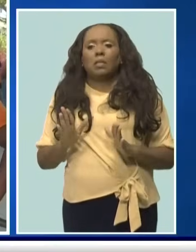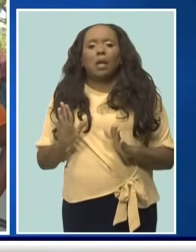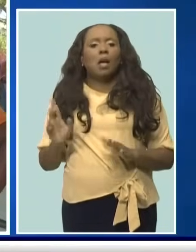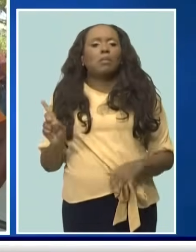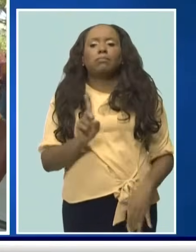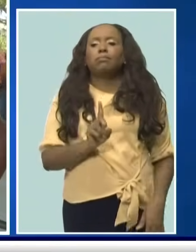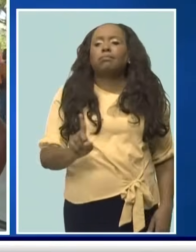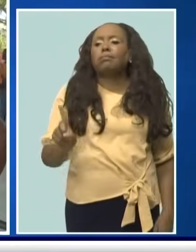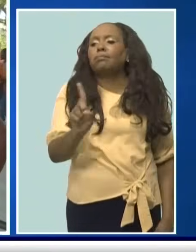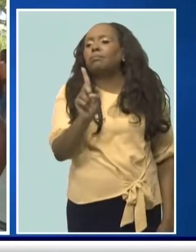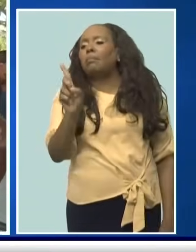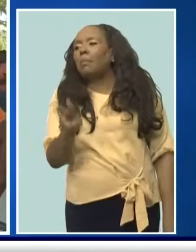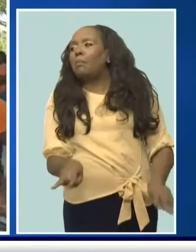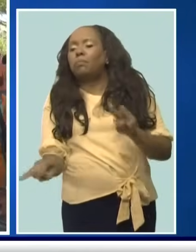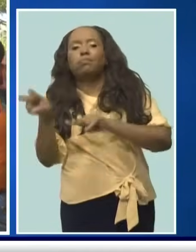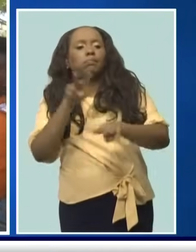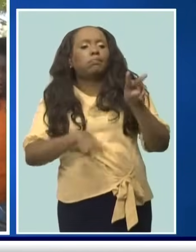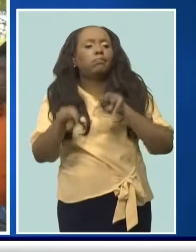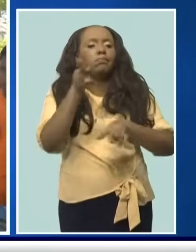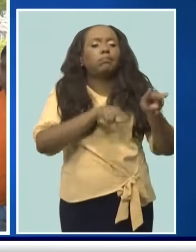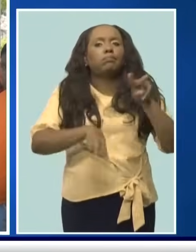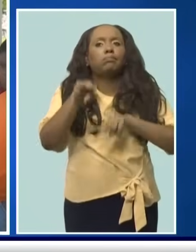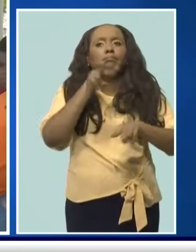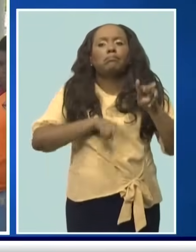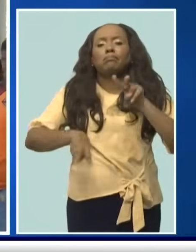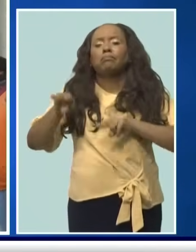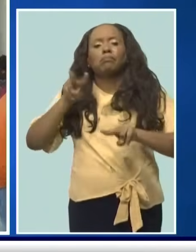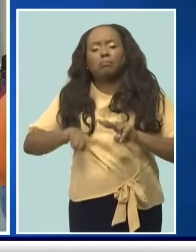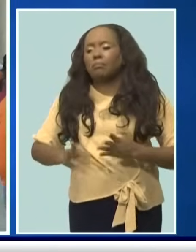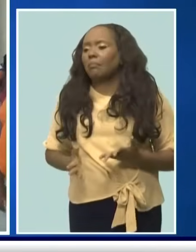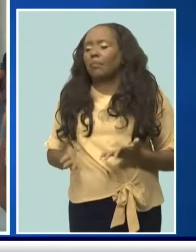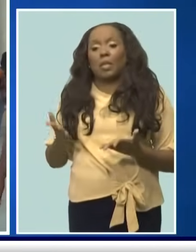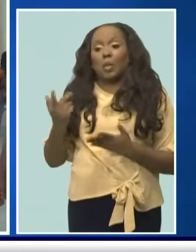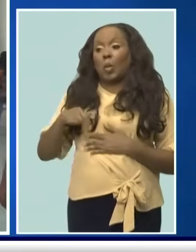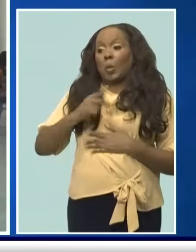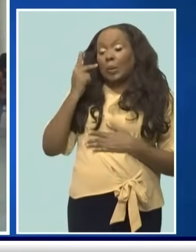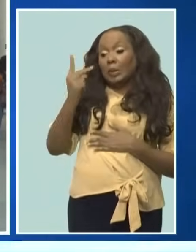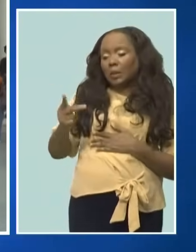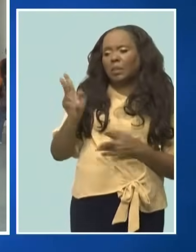find the sites that have been more or less people